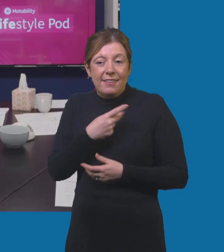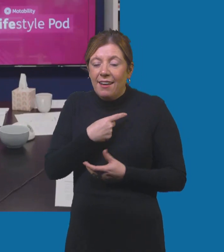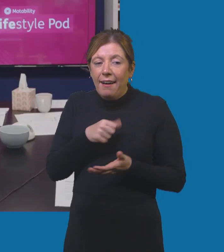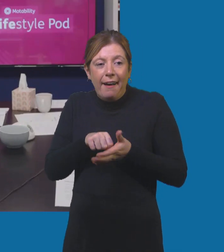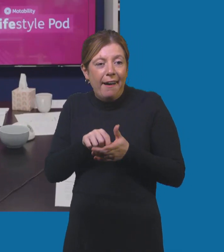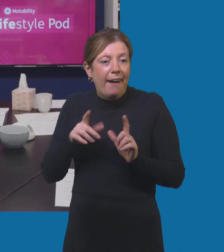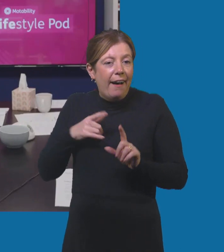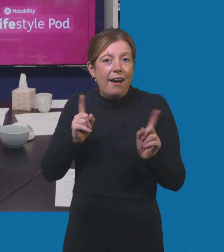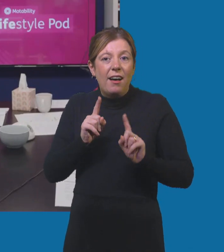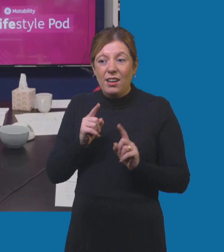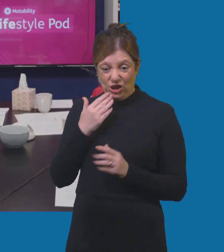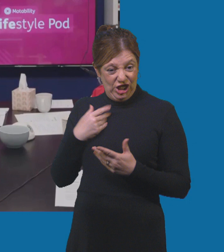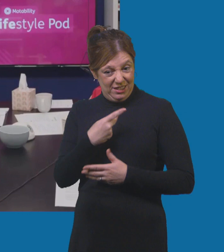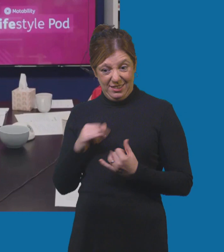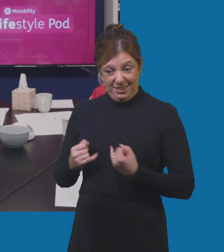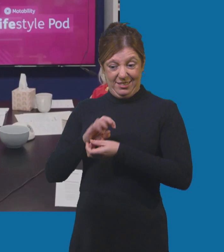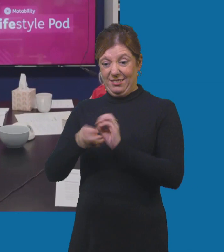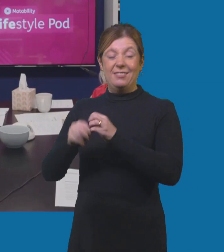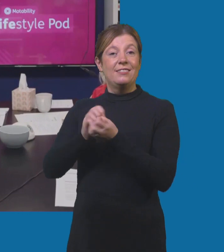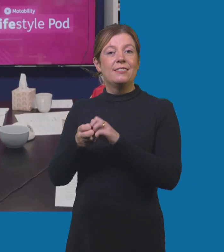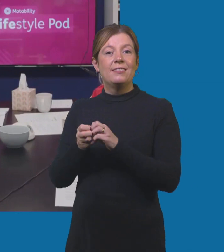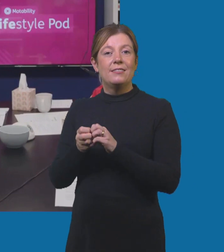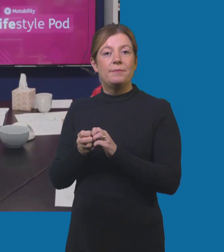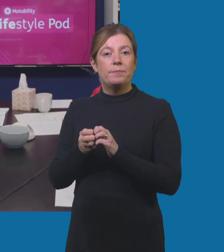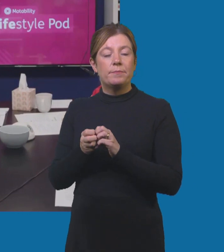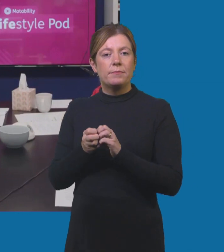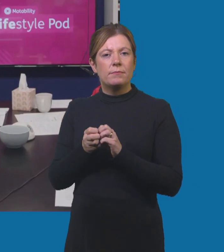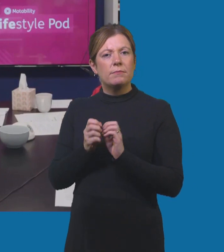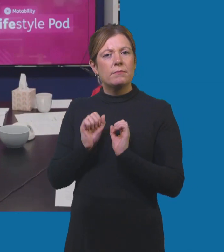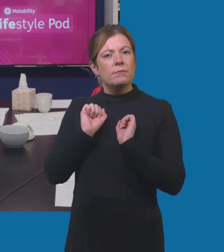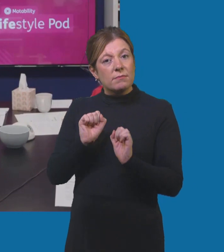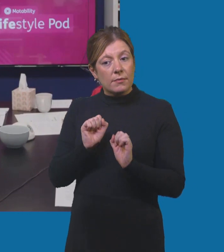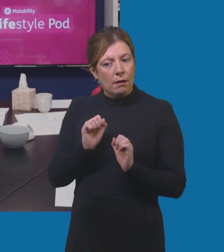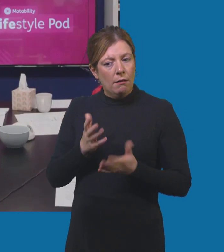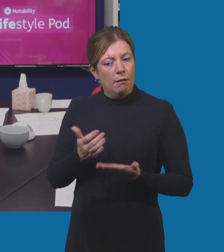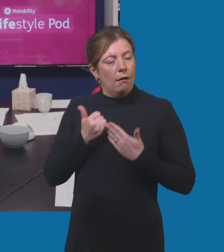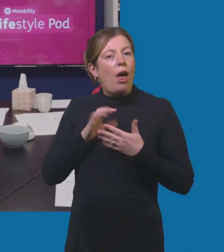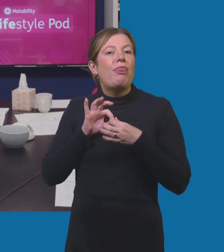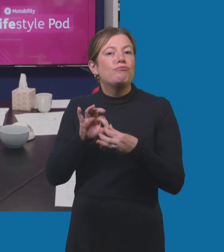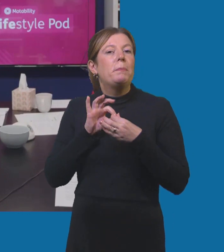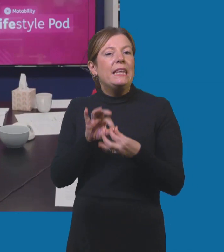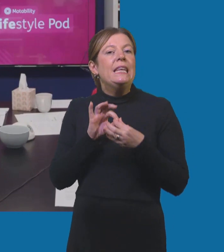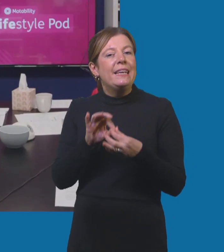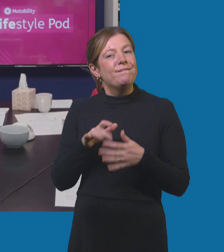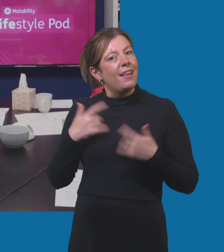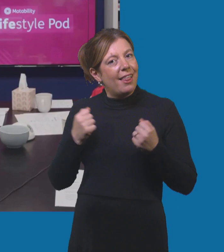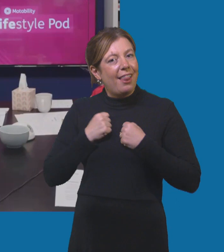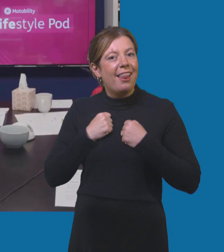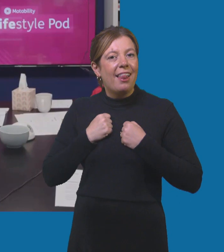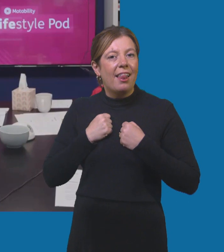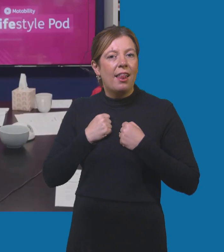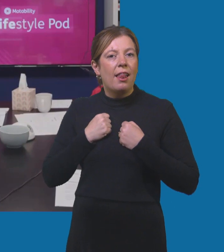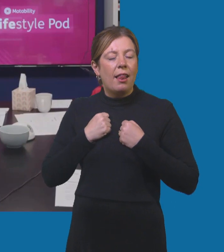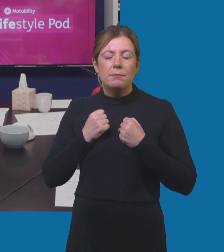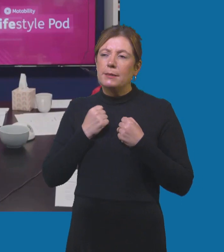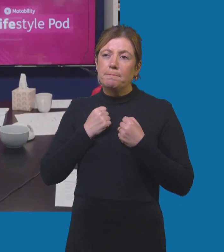problems. It's actually I guess, unofficial form of therapy. But it's always been a huge